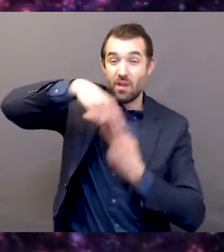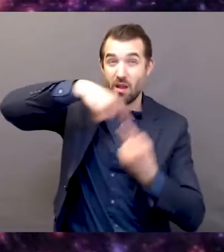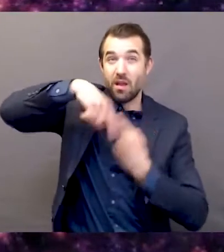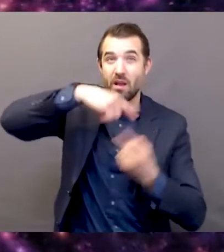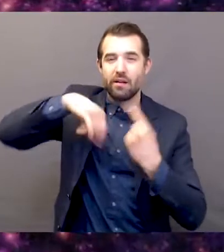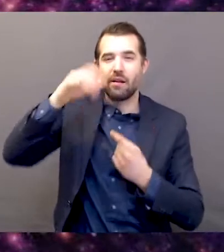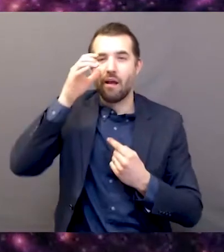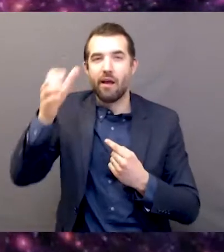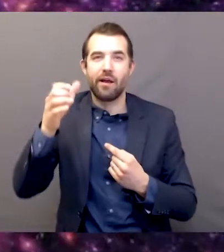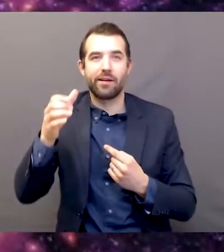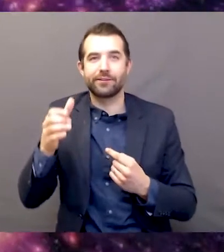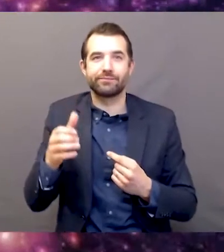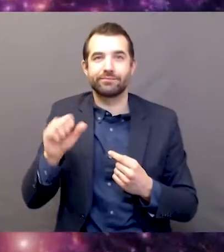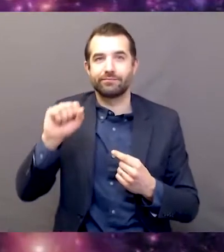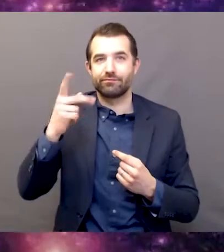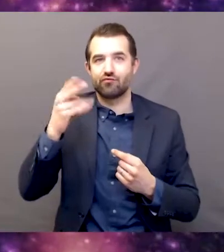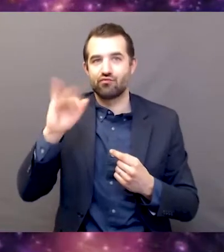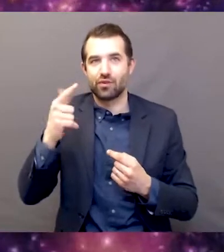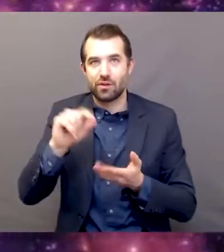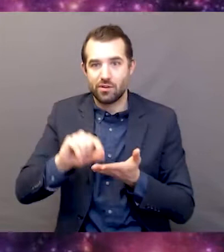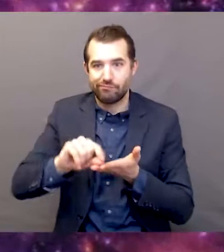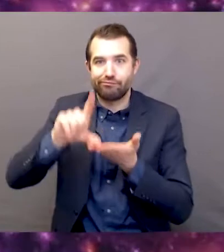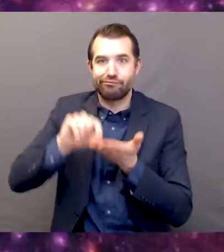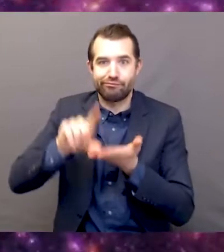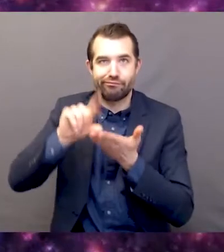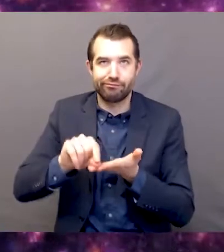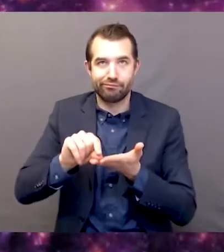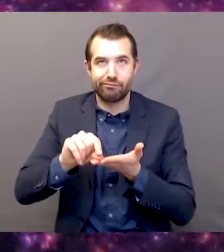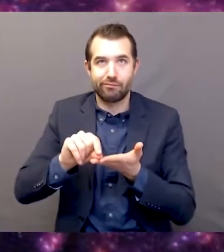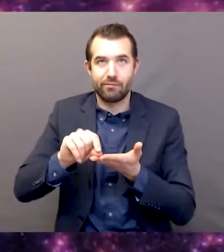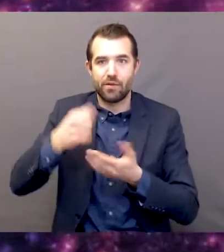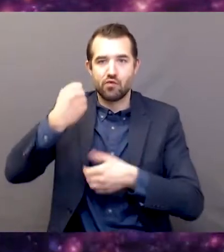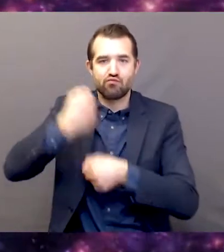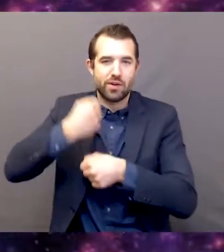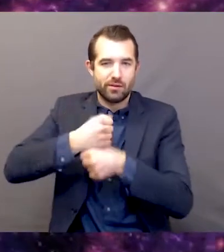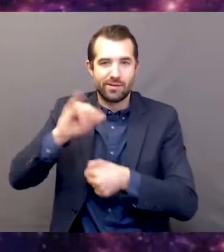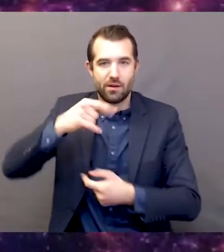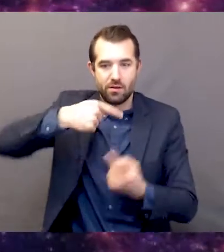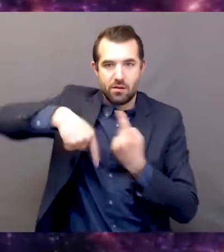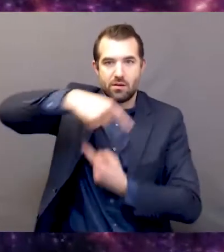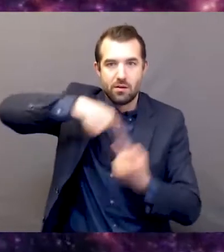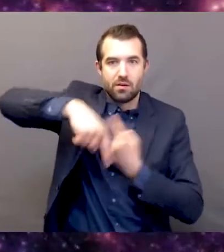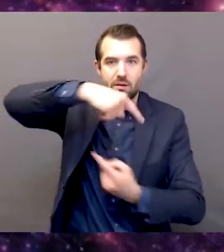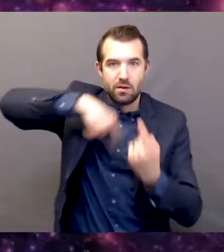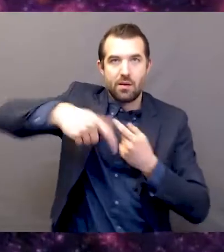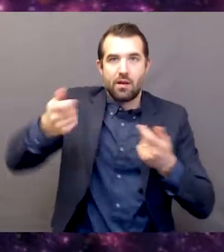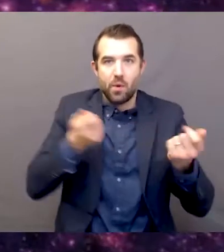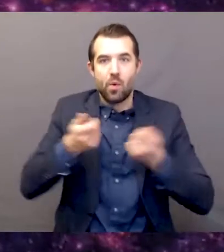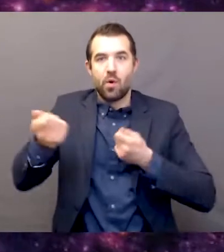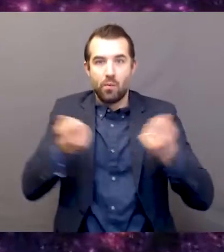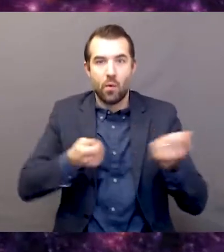as though you're winding up a spring. And as it wraps and wraps and wraps, it generates more and more pressure, more and more force pushing on the